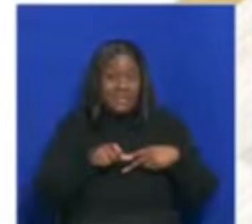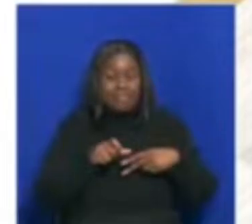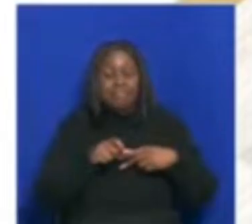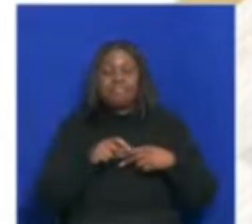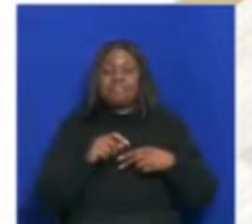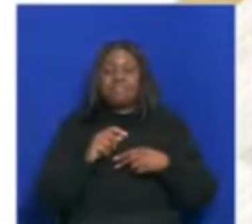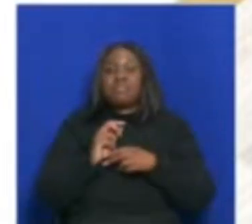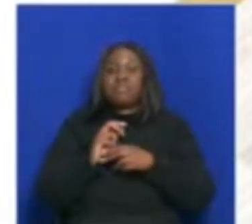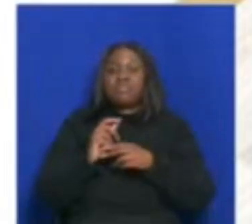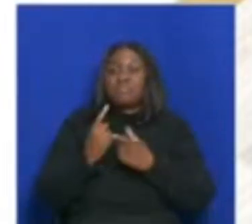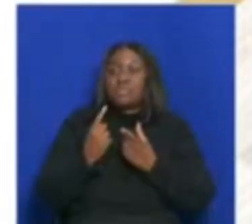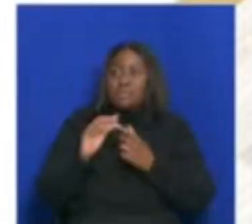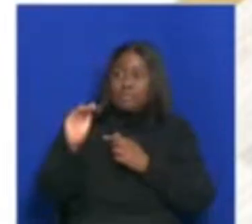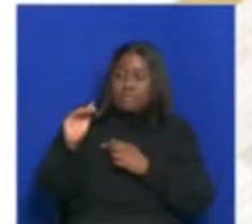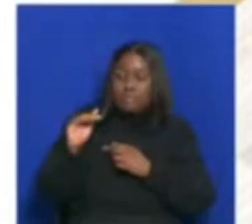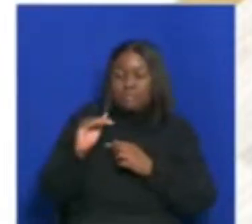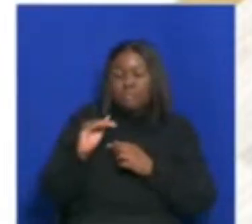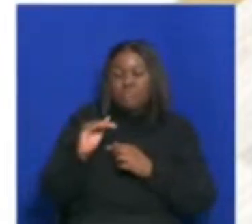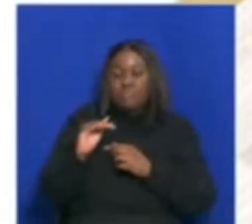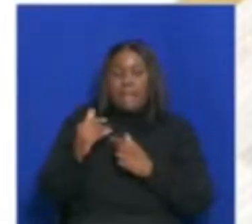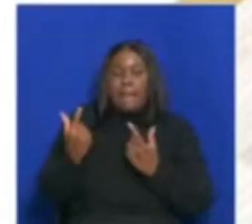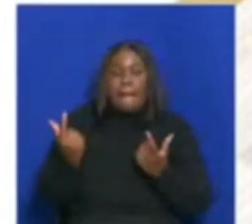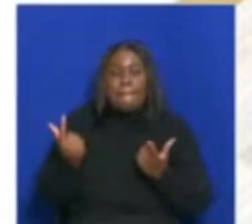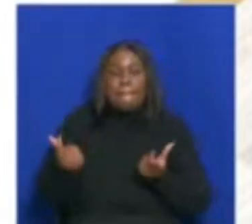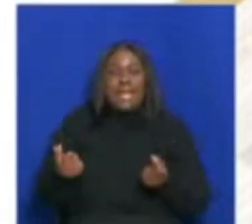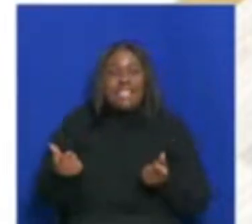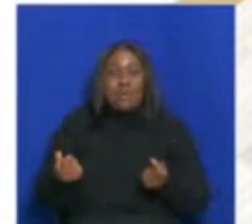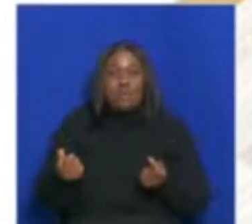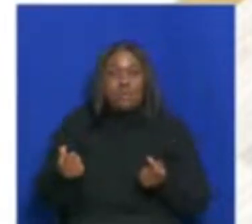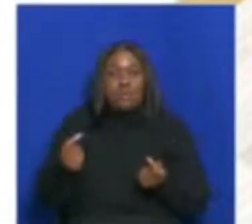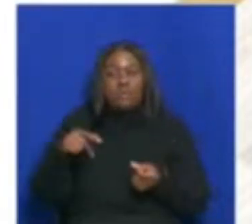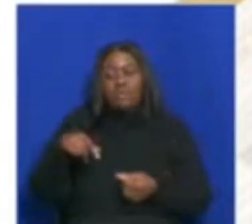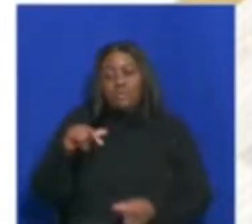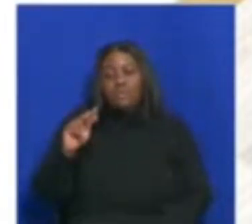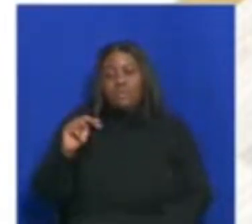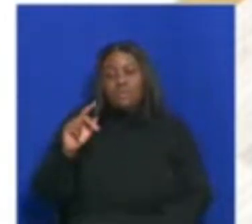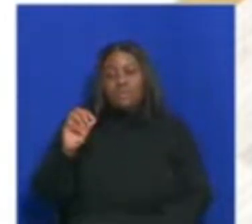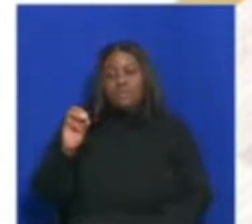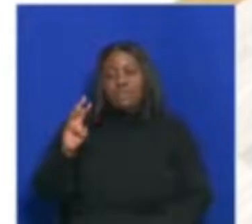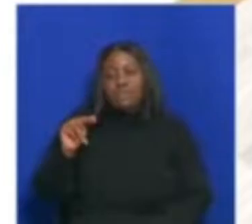in Pinetown 678 of 5/2024.